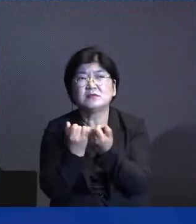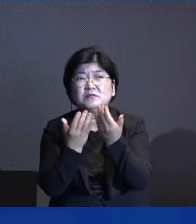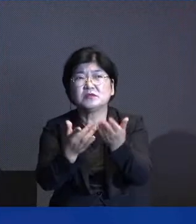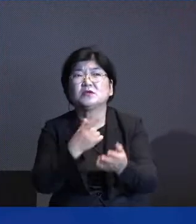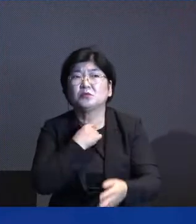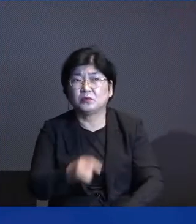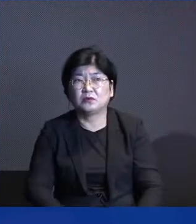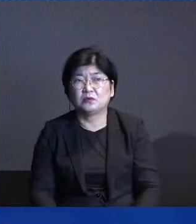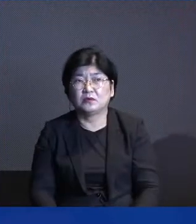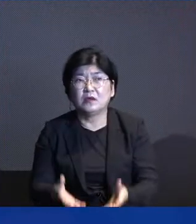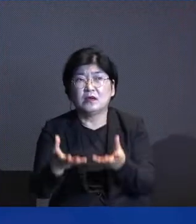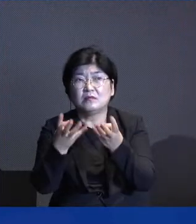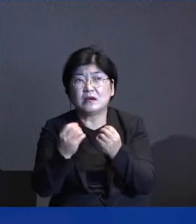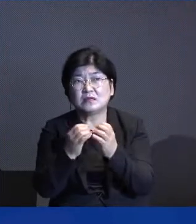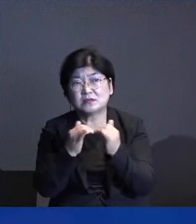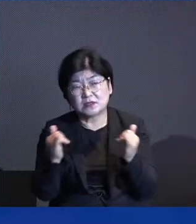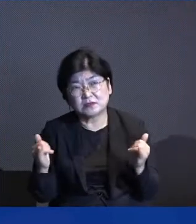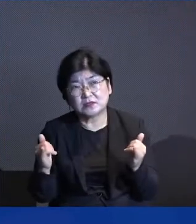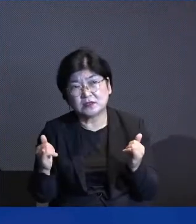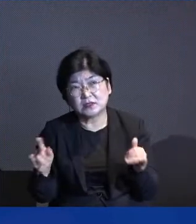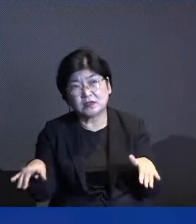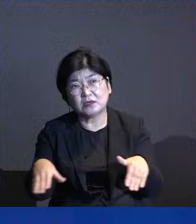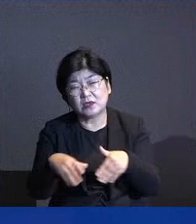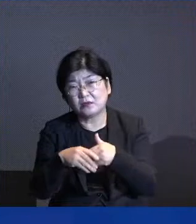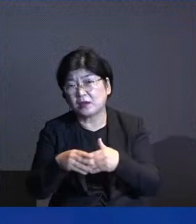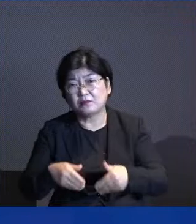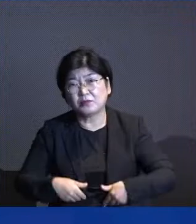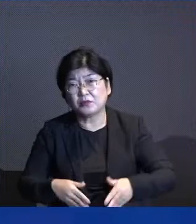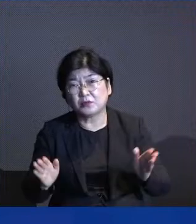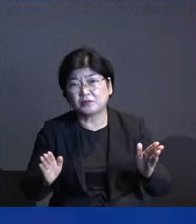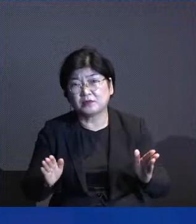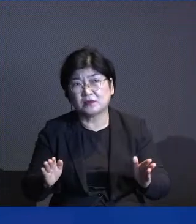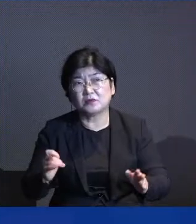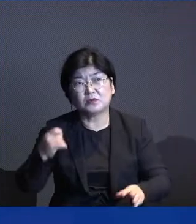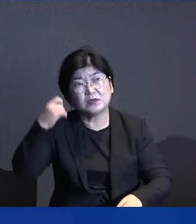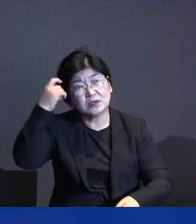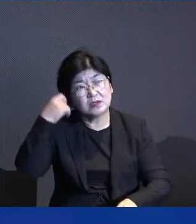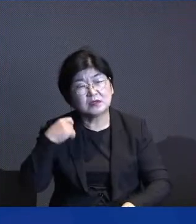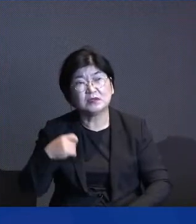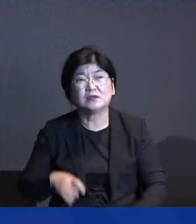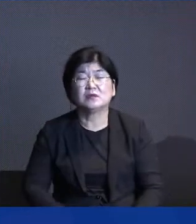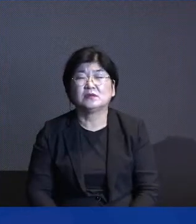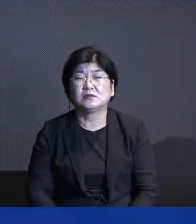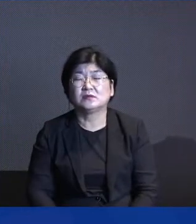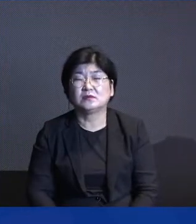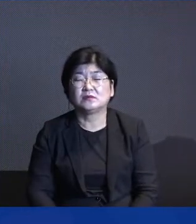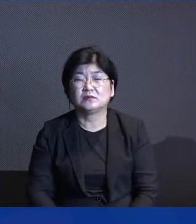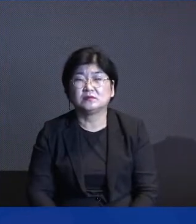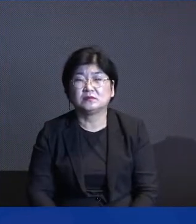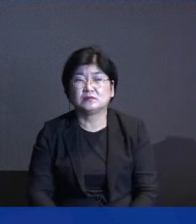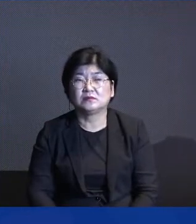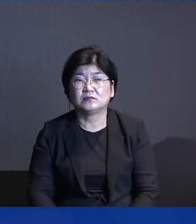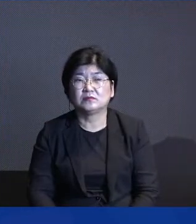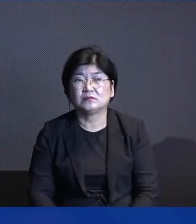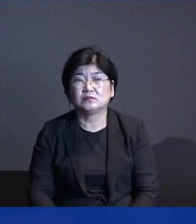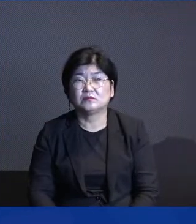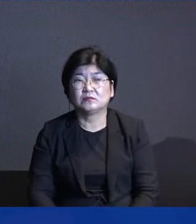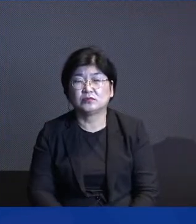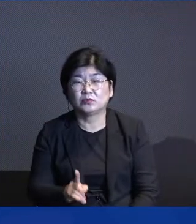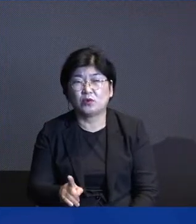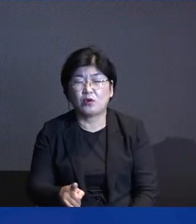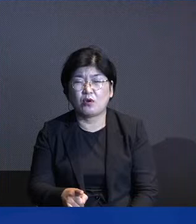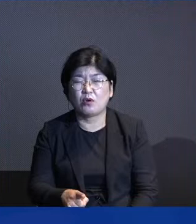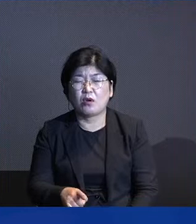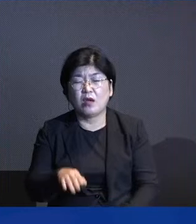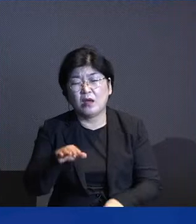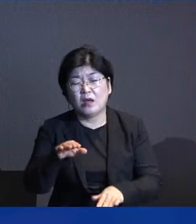is not necessary. We also did recommend certain strategies to restore health equality and social